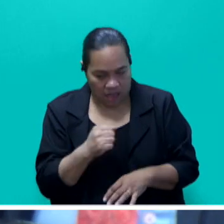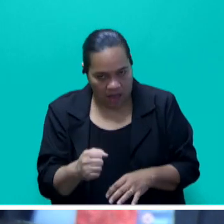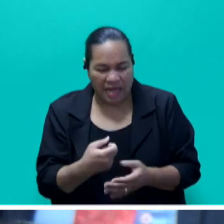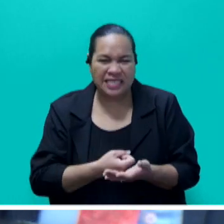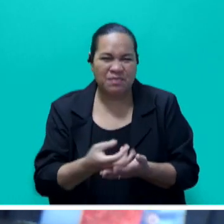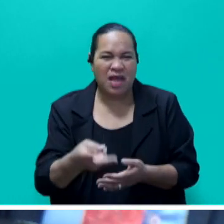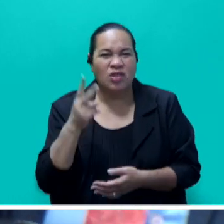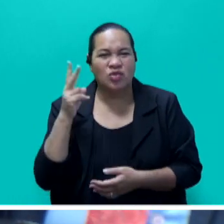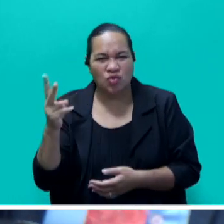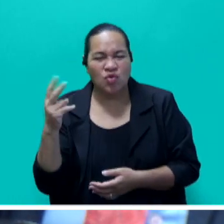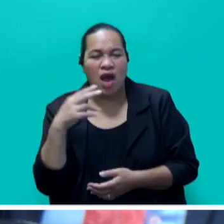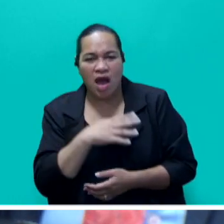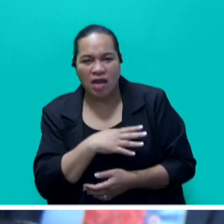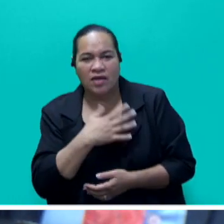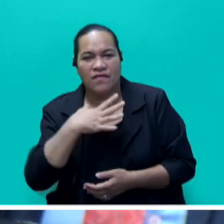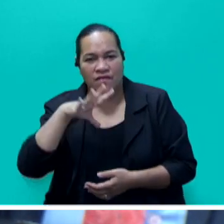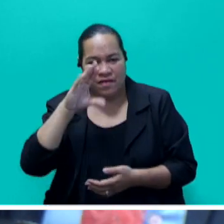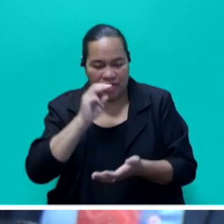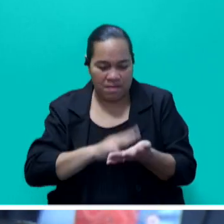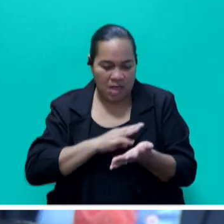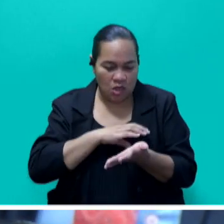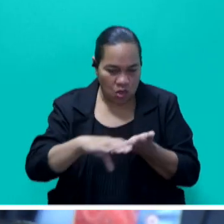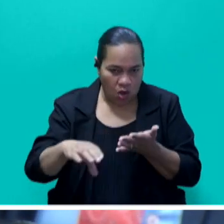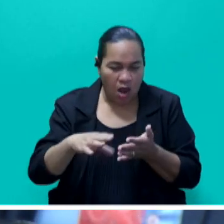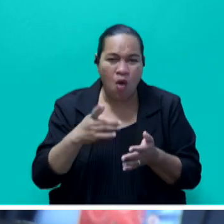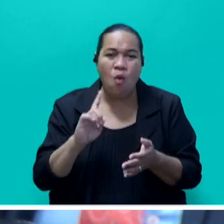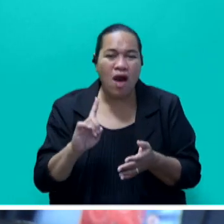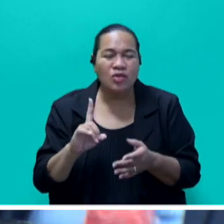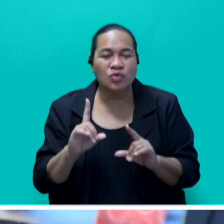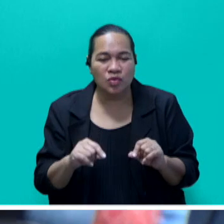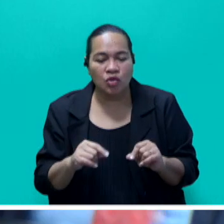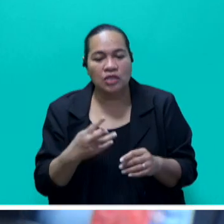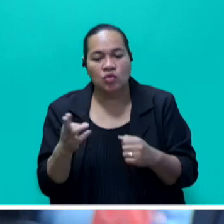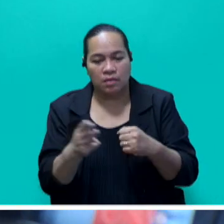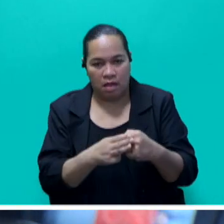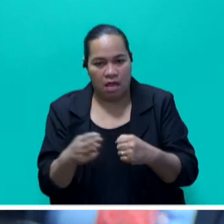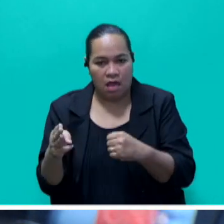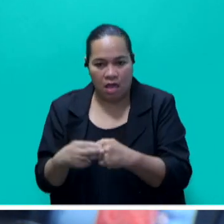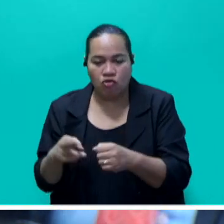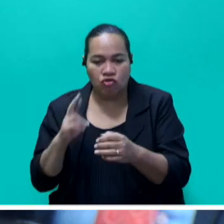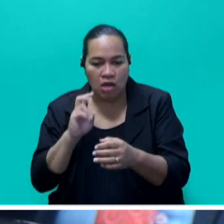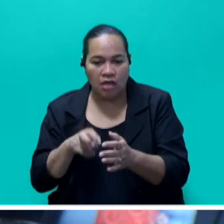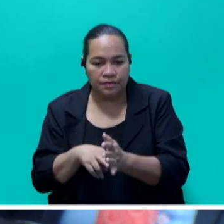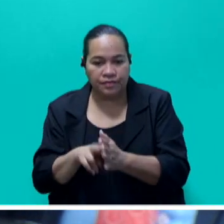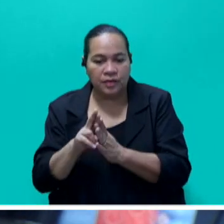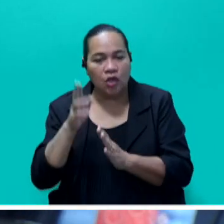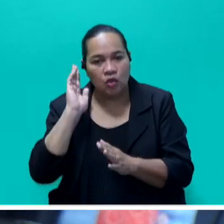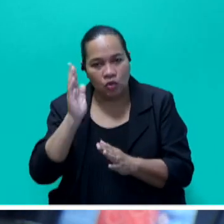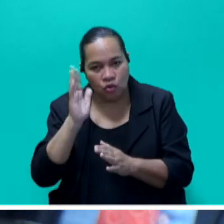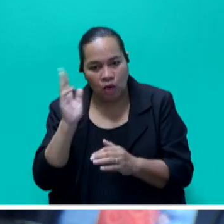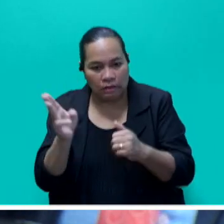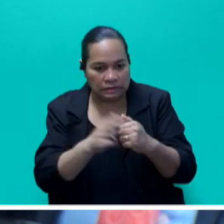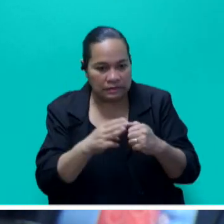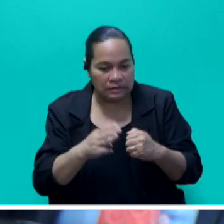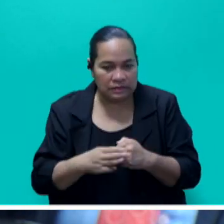than $250 million just to repair and rehabilitate schools around the country.